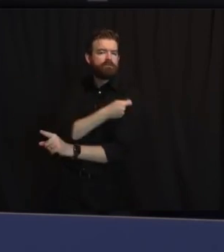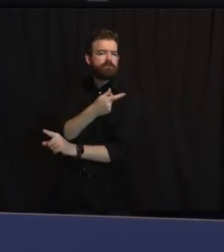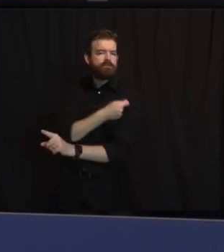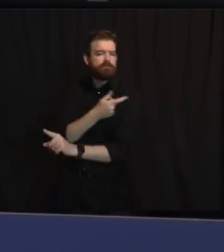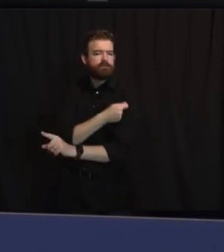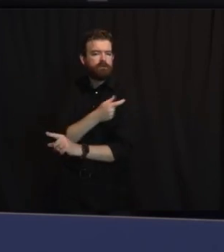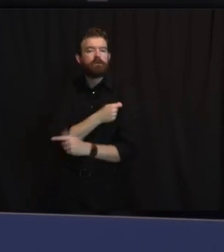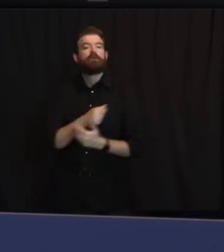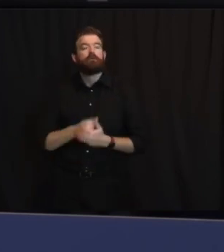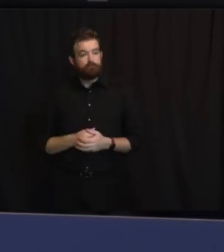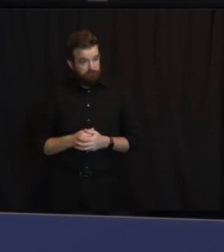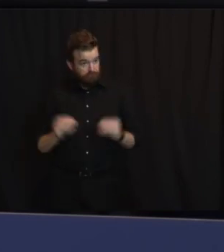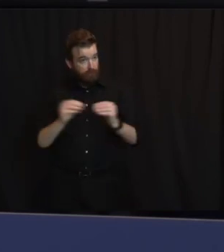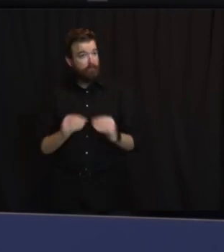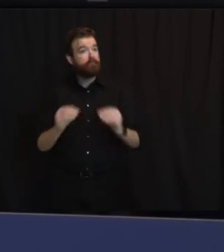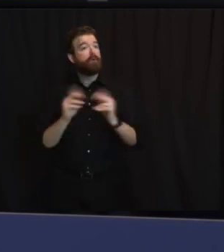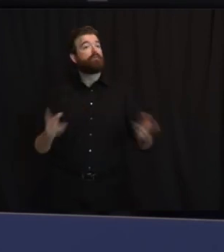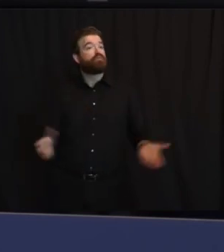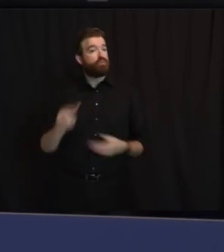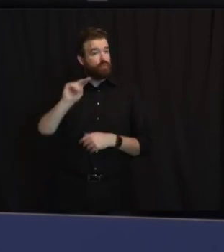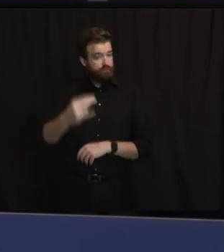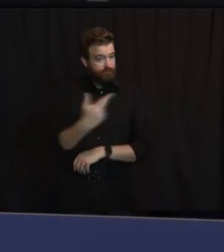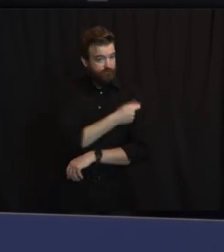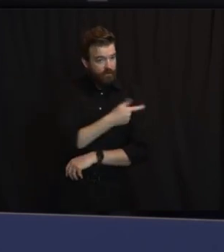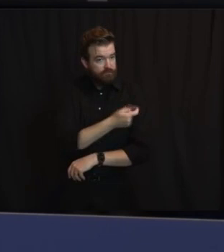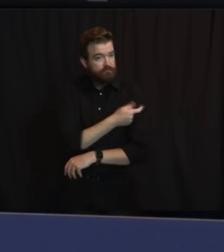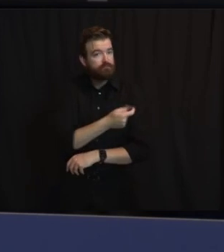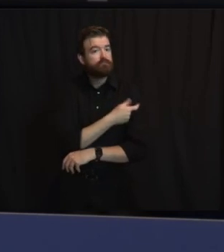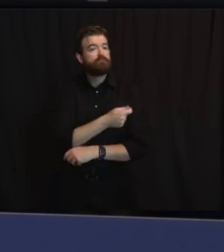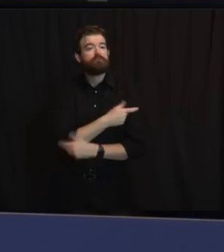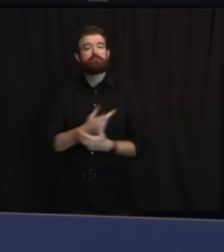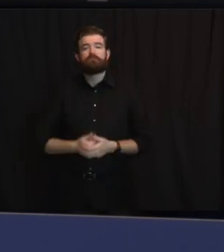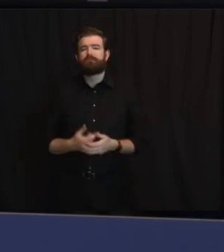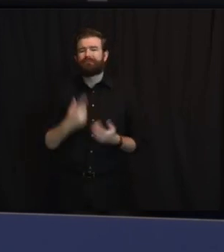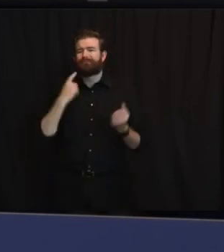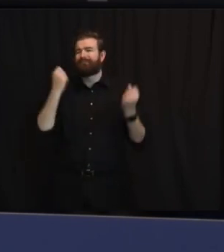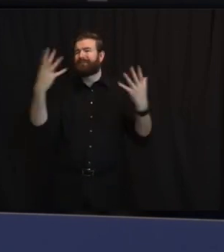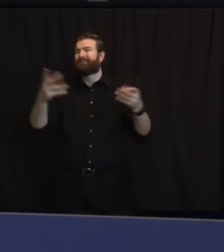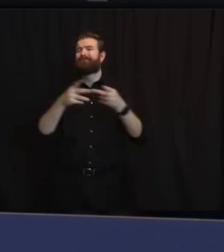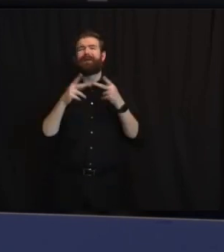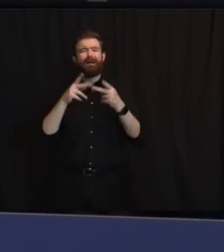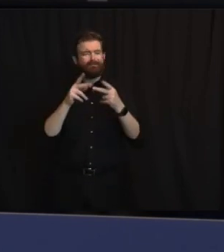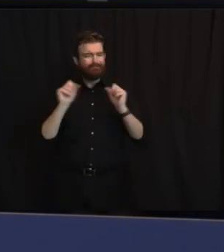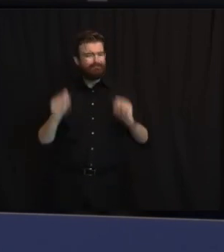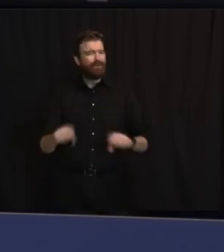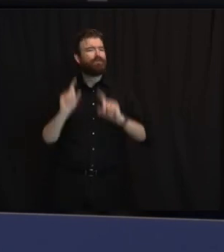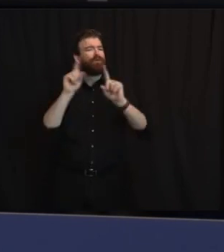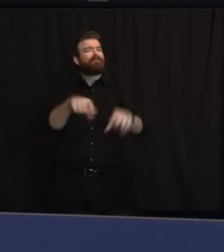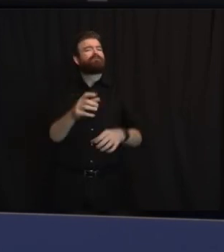get vaccinated. For next week's state allocation of doses, we are expecting